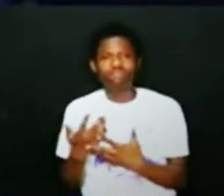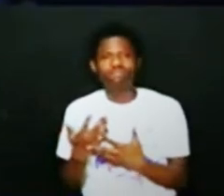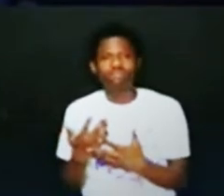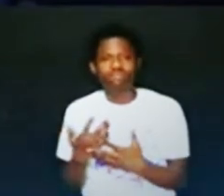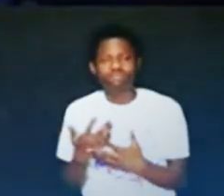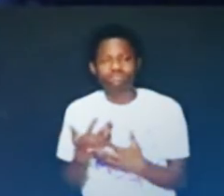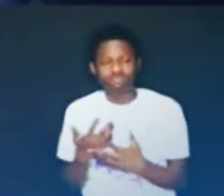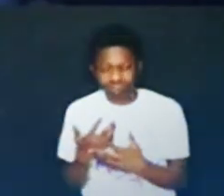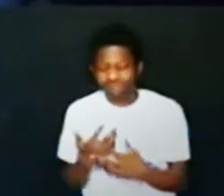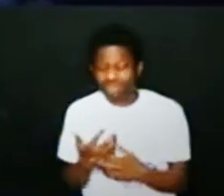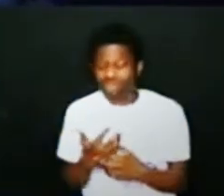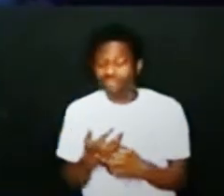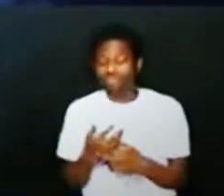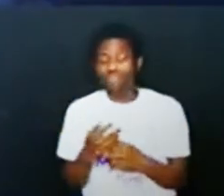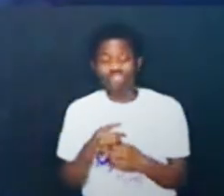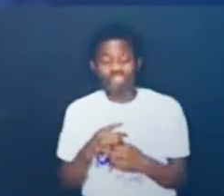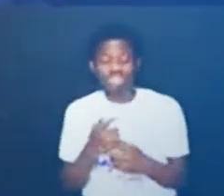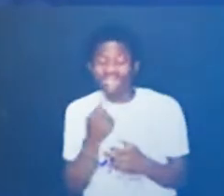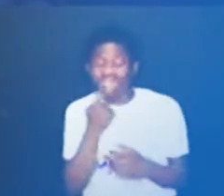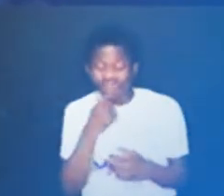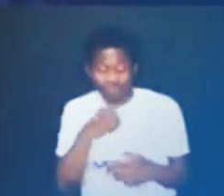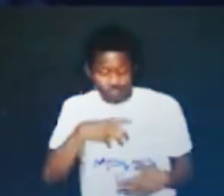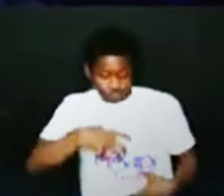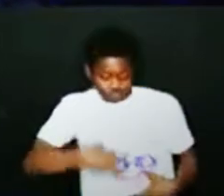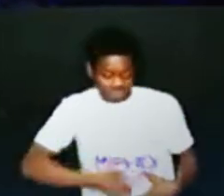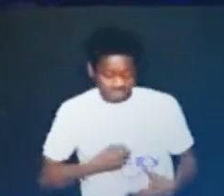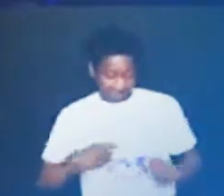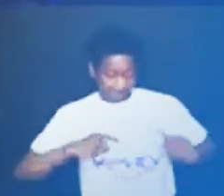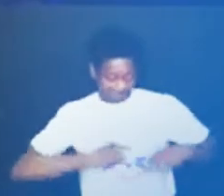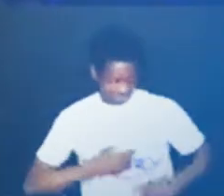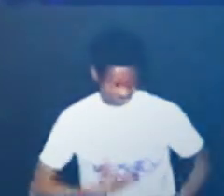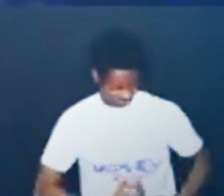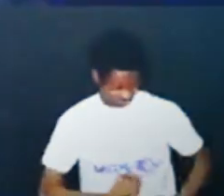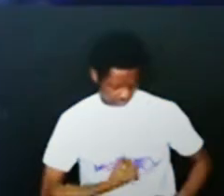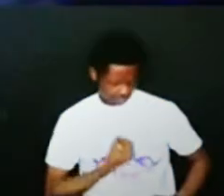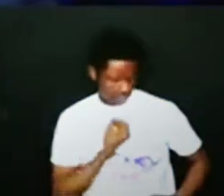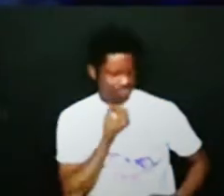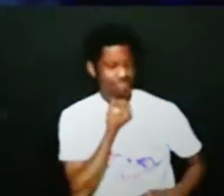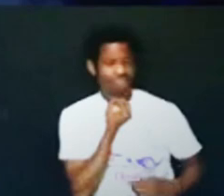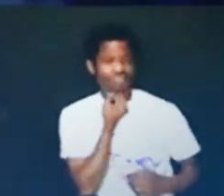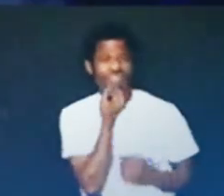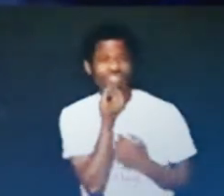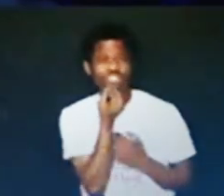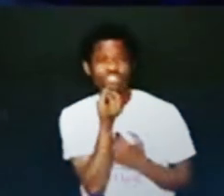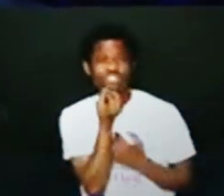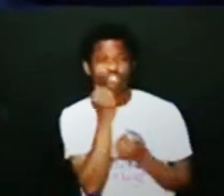that bitterness from within, and then before words come out,